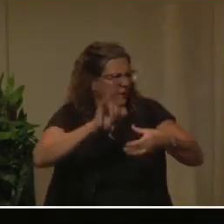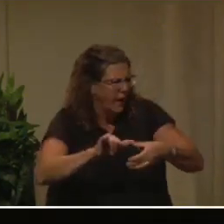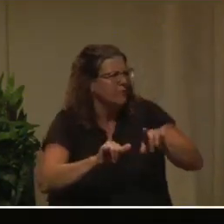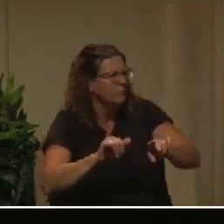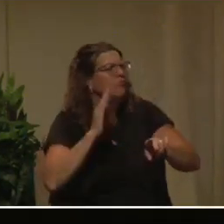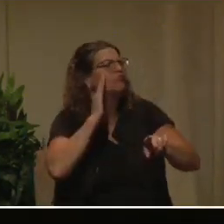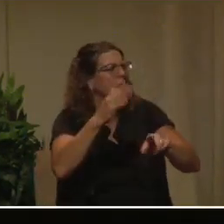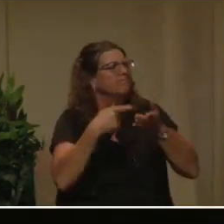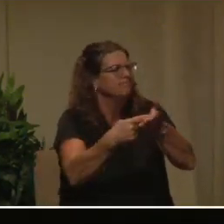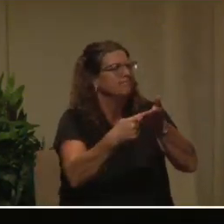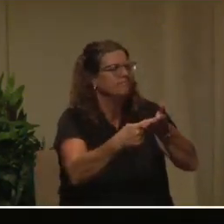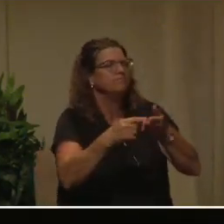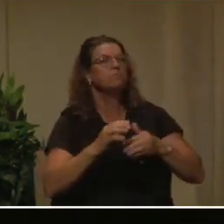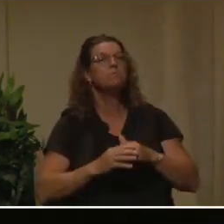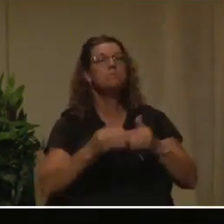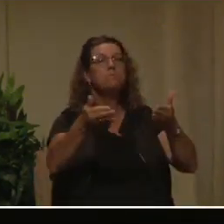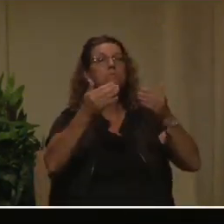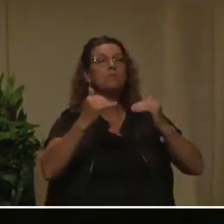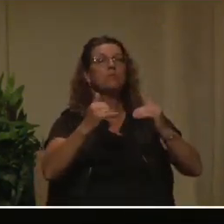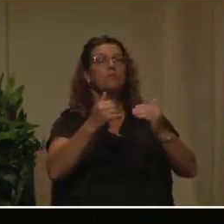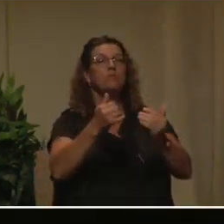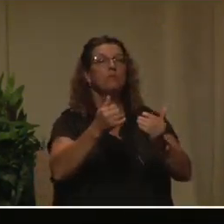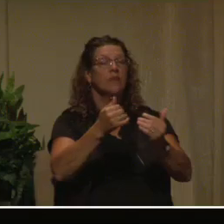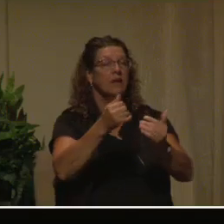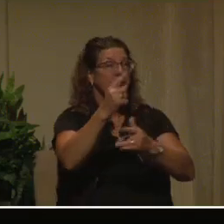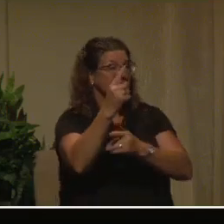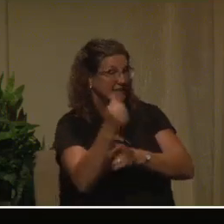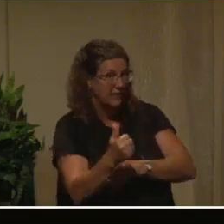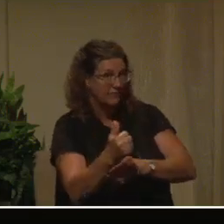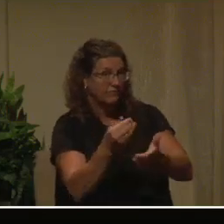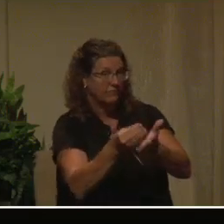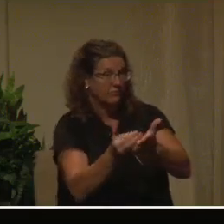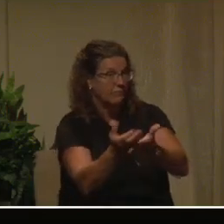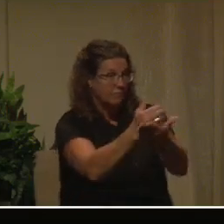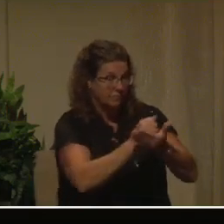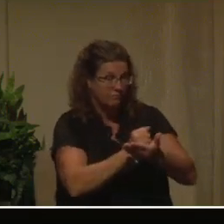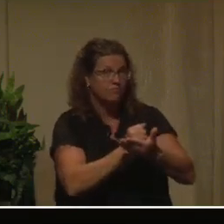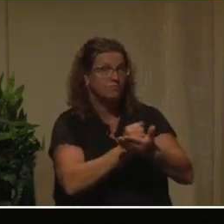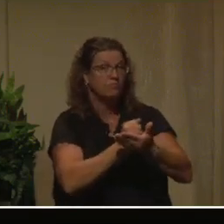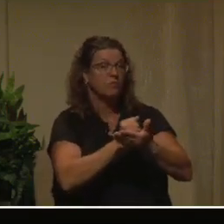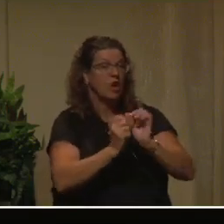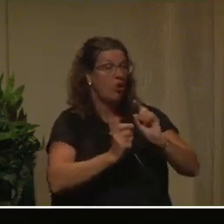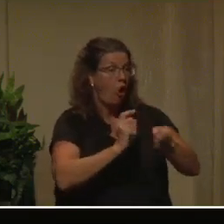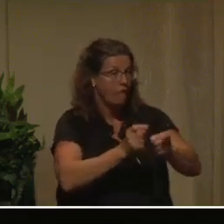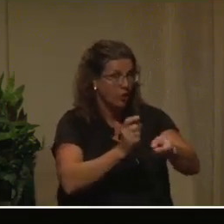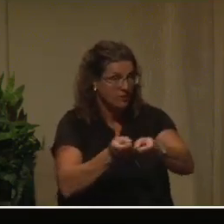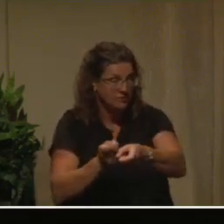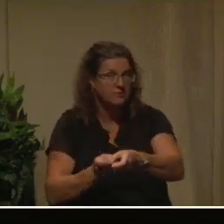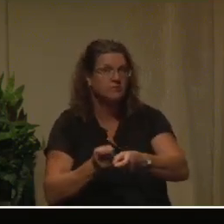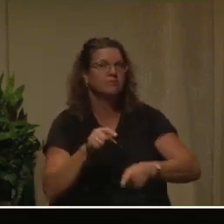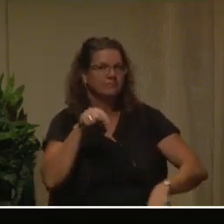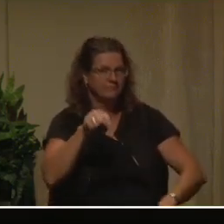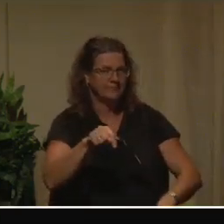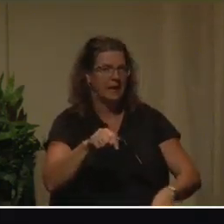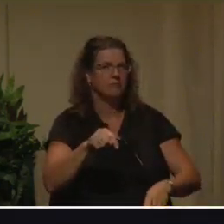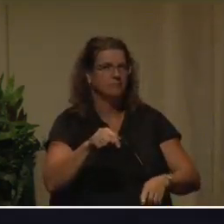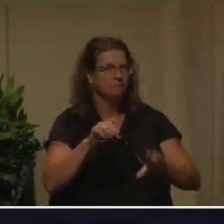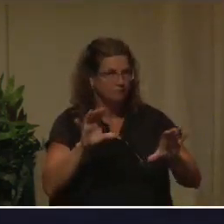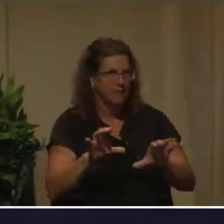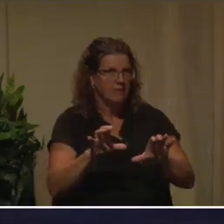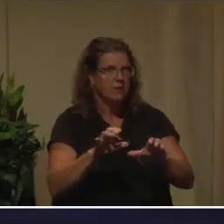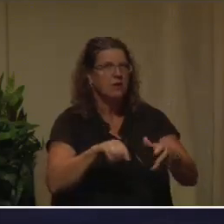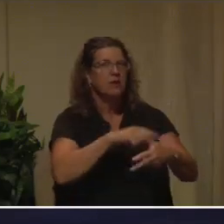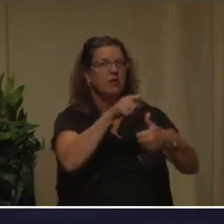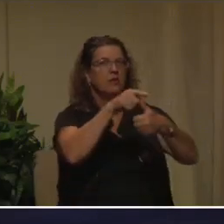offering for Maranatha Church because we're doing important work. And then today we're also encouraging a second offering